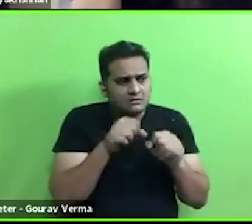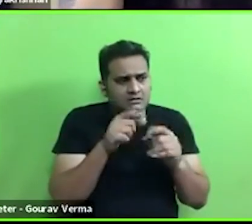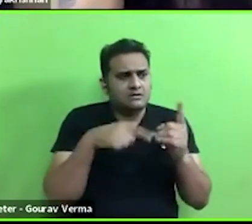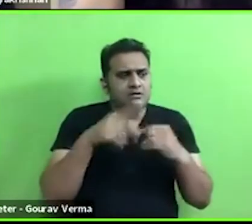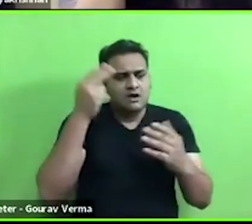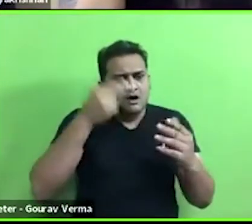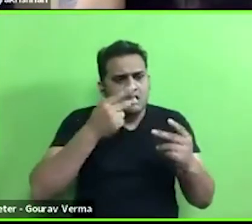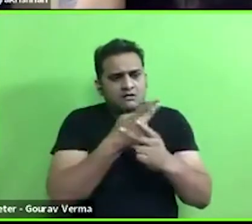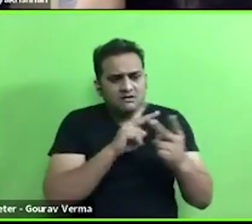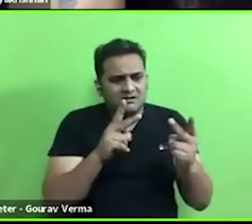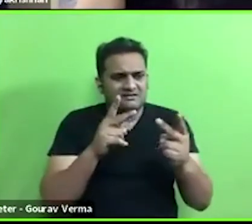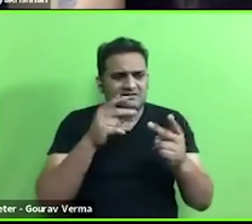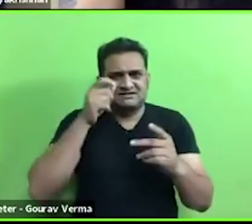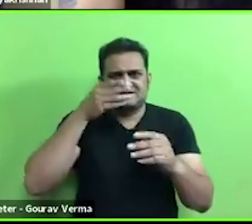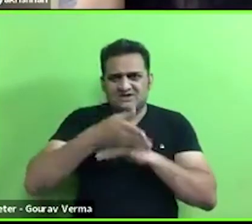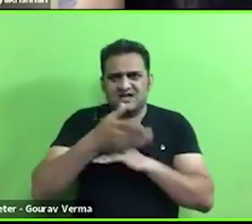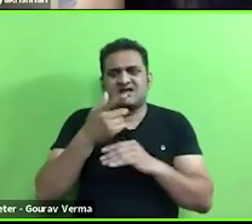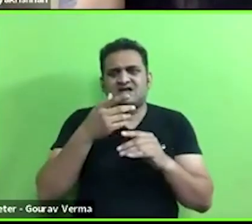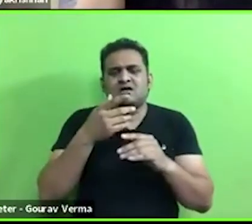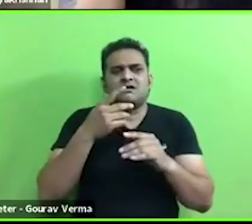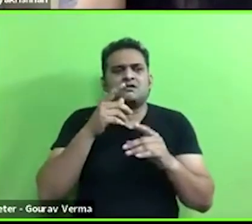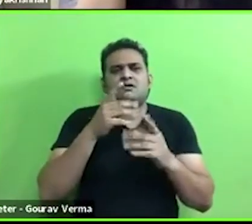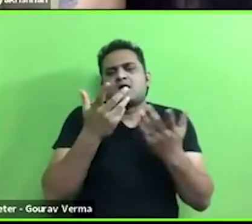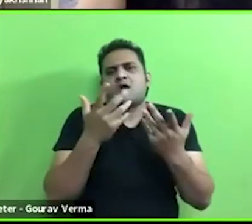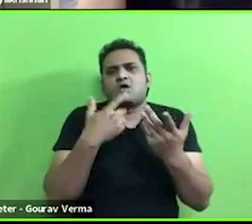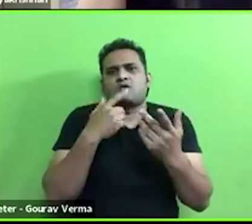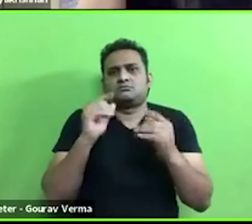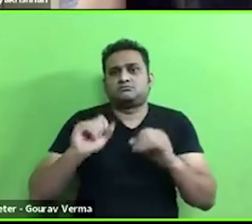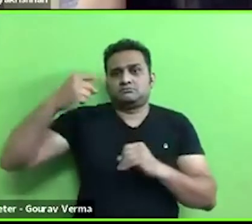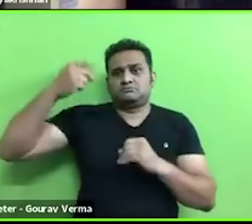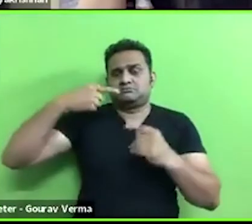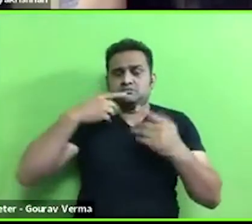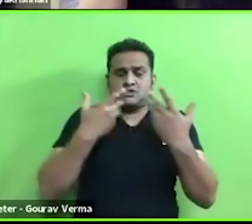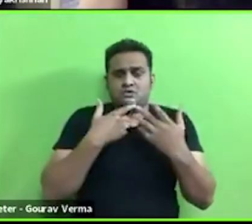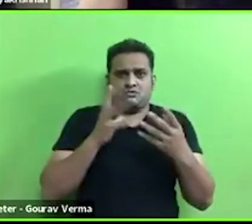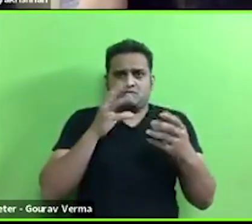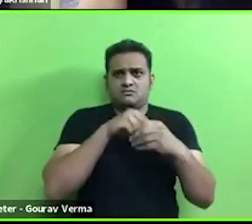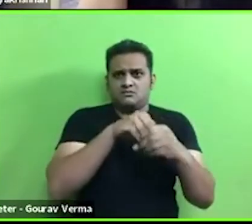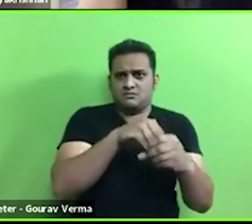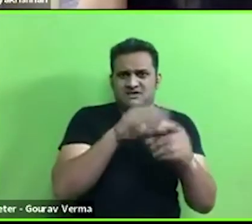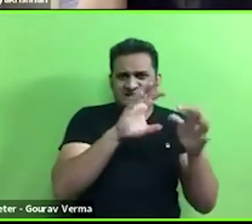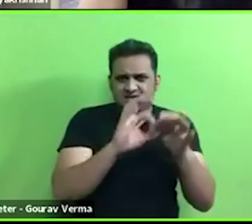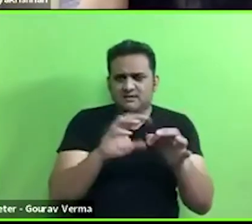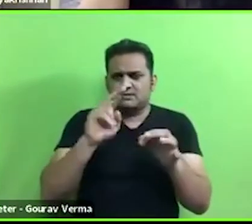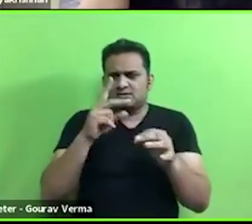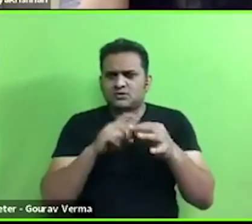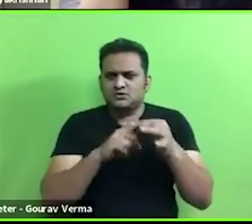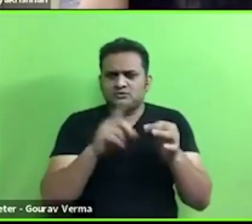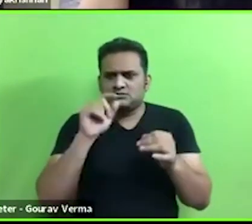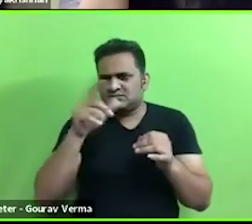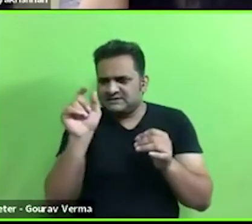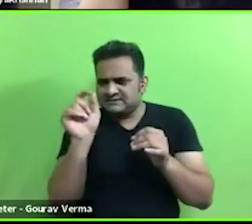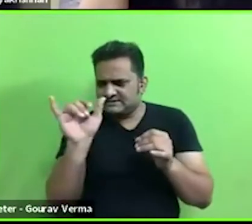polluted without appropriating it as an upper caste person? And I'm just combining with this another question from an anonymous